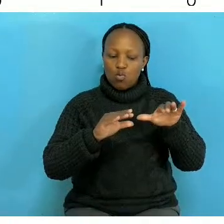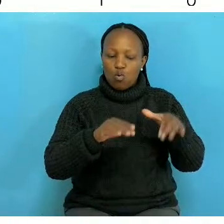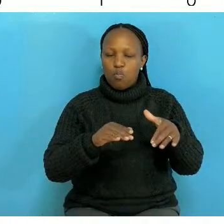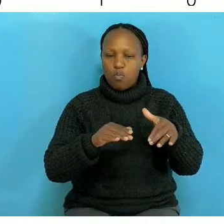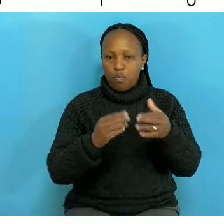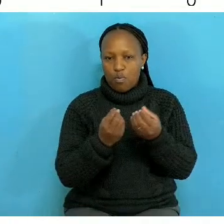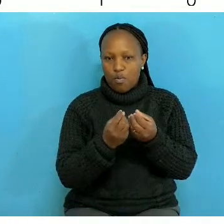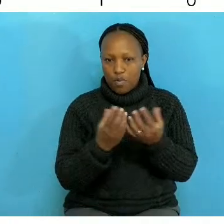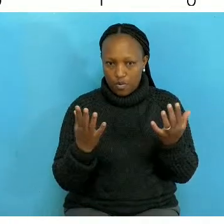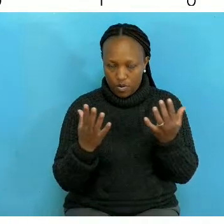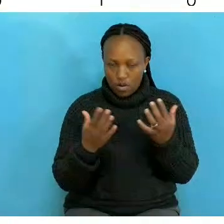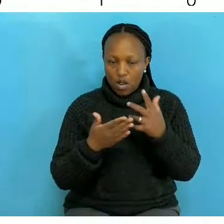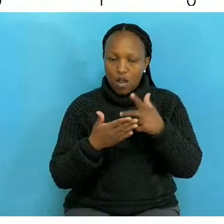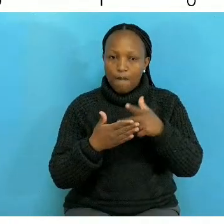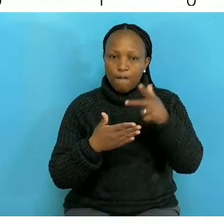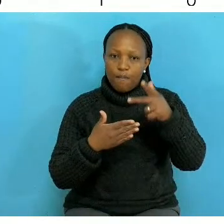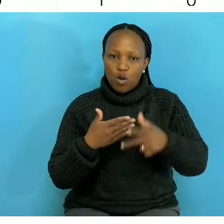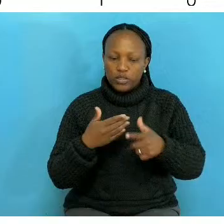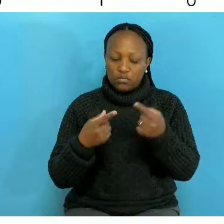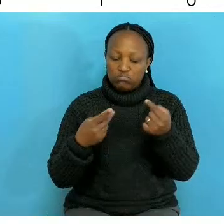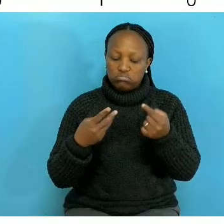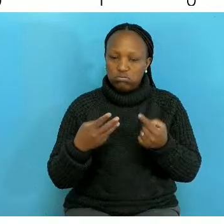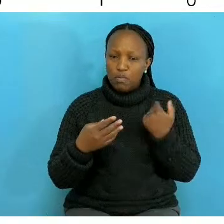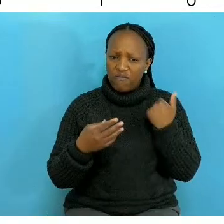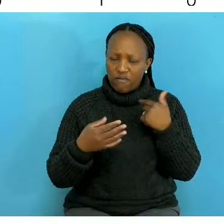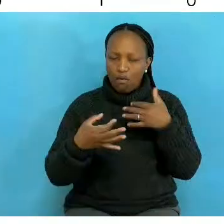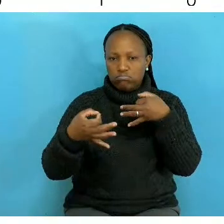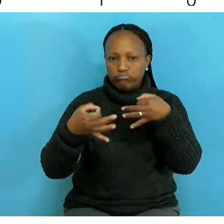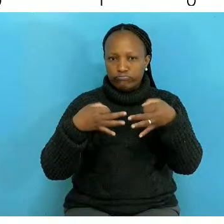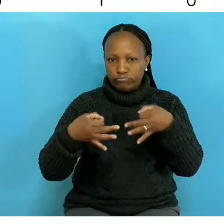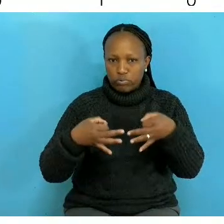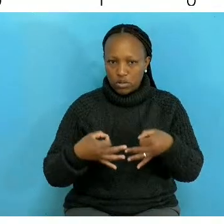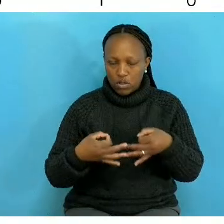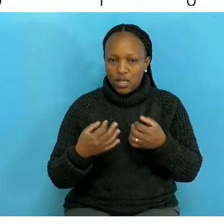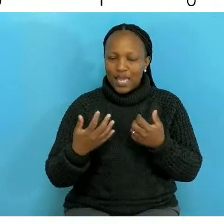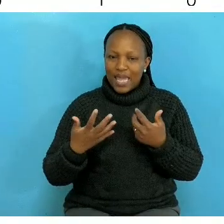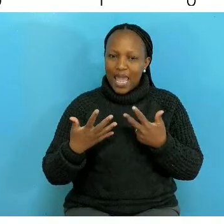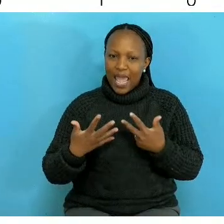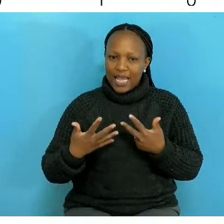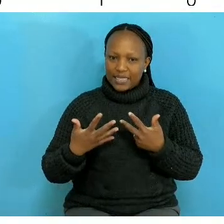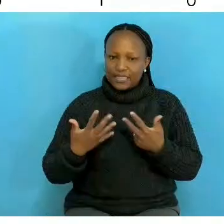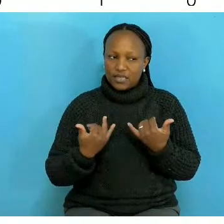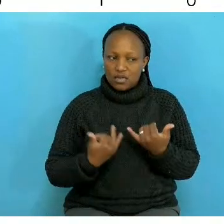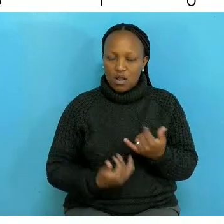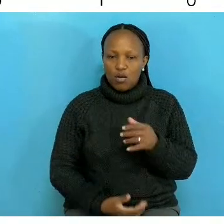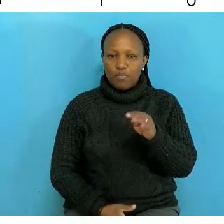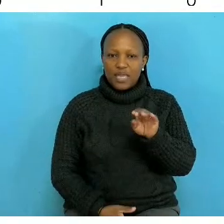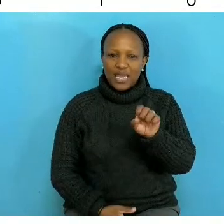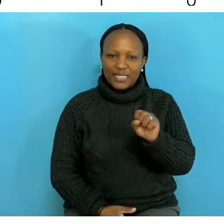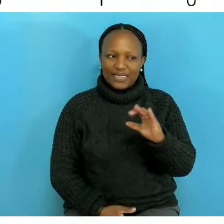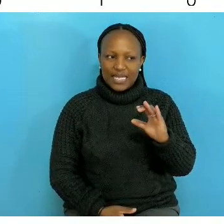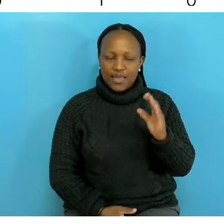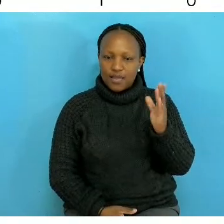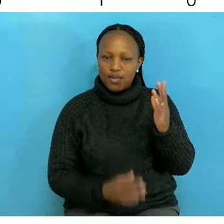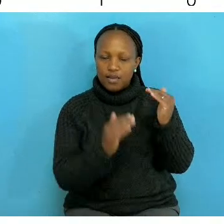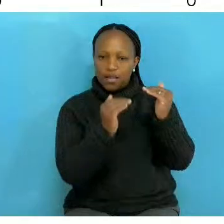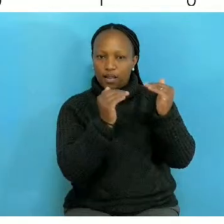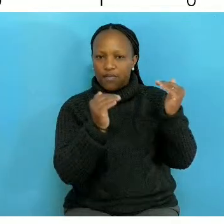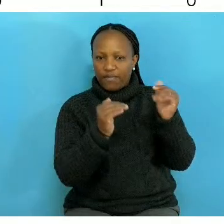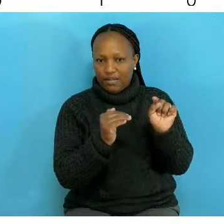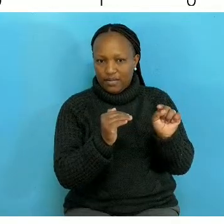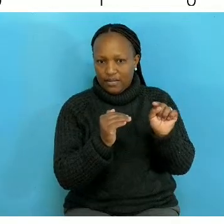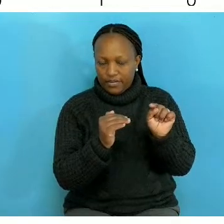These are the projects that I've indicated, that 8 of them are at BSc stage,